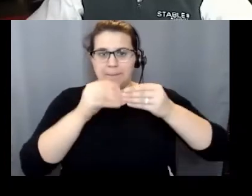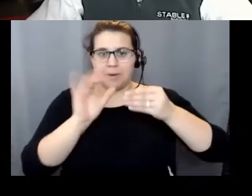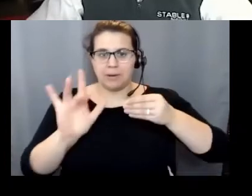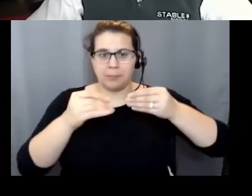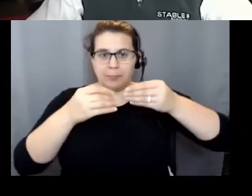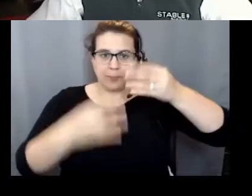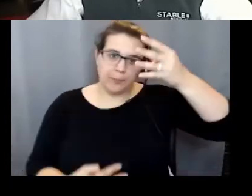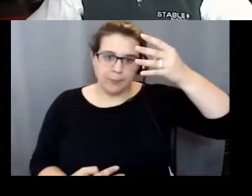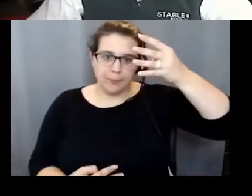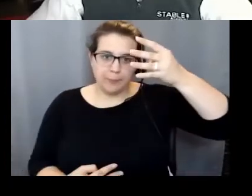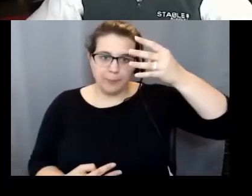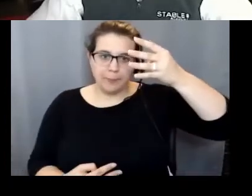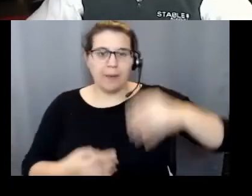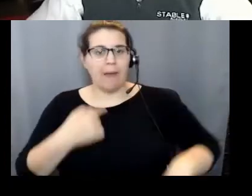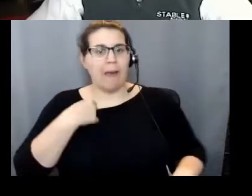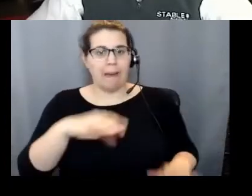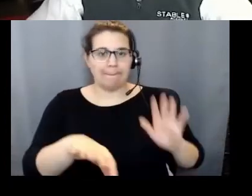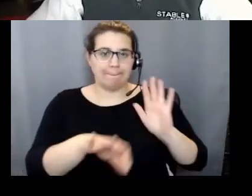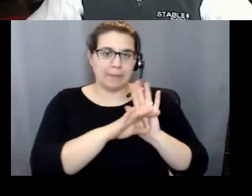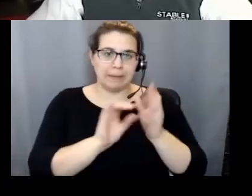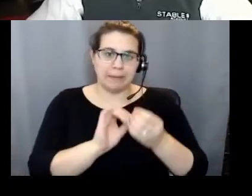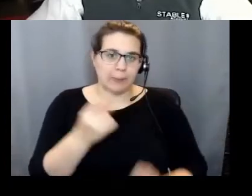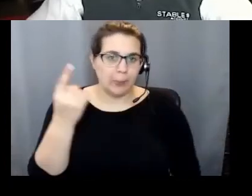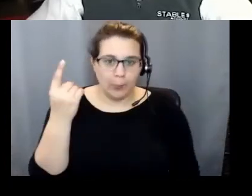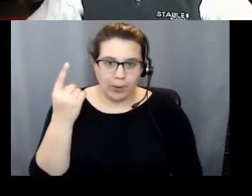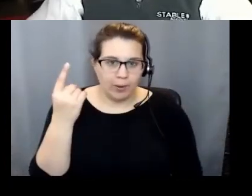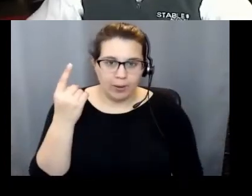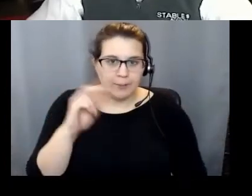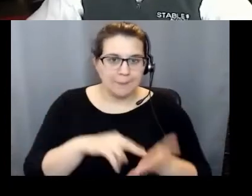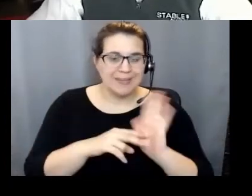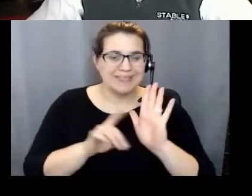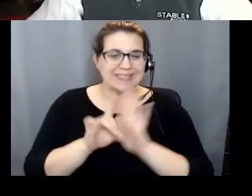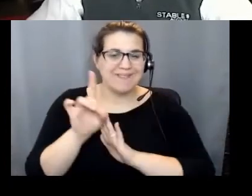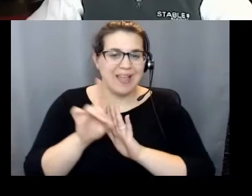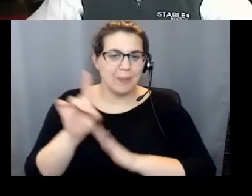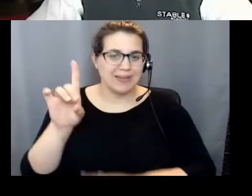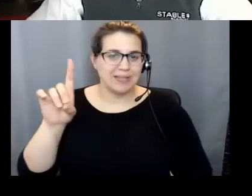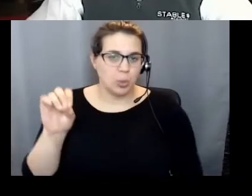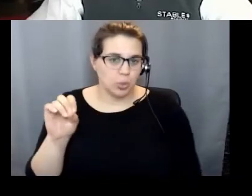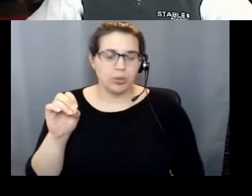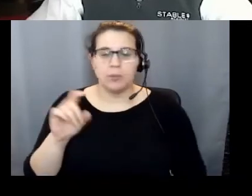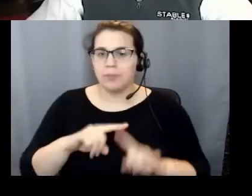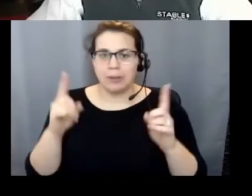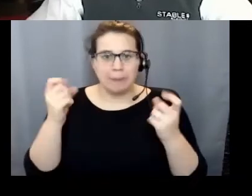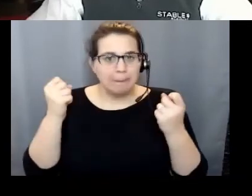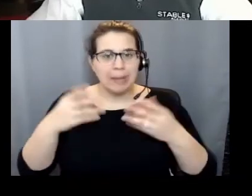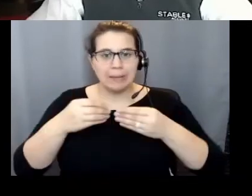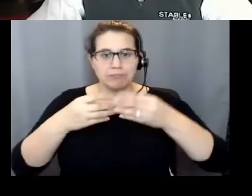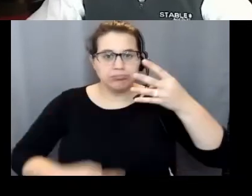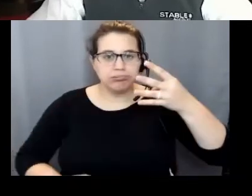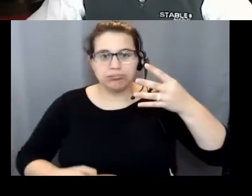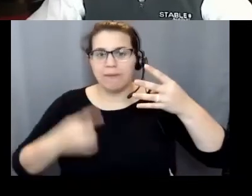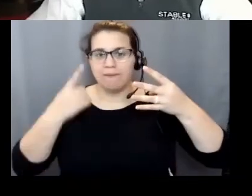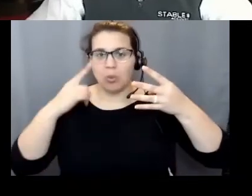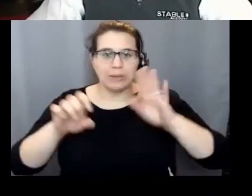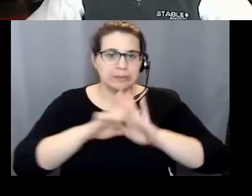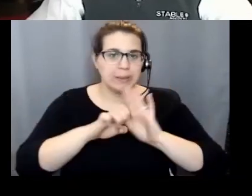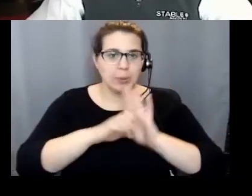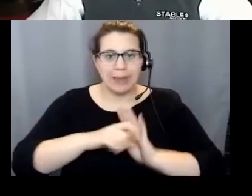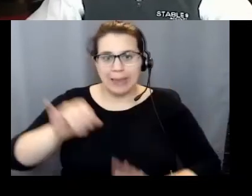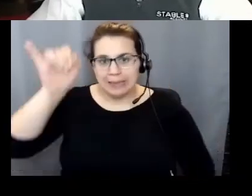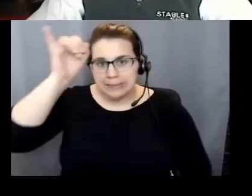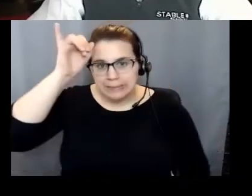chose for this example code 1, which is developmental disorders, but there's things on the list such as